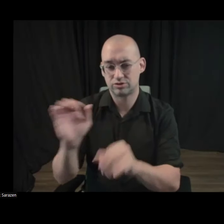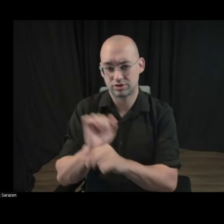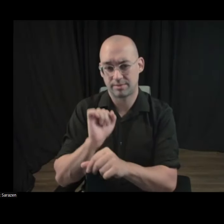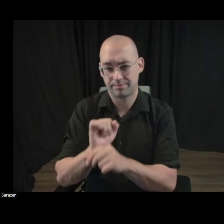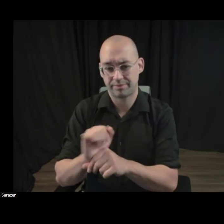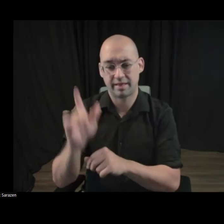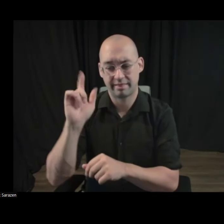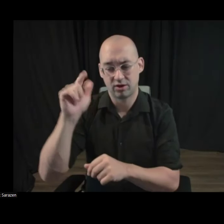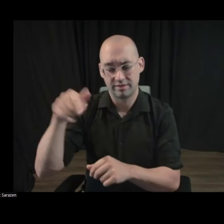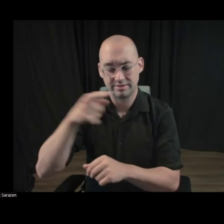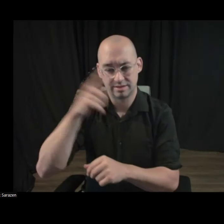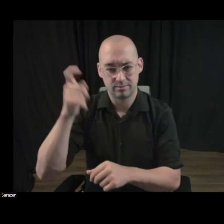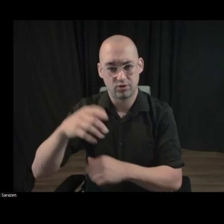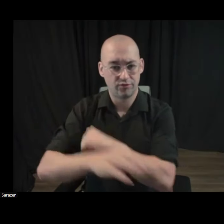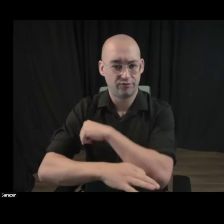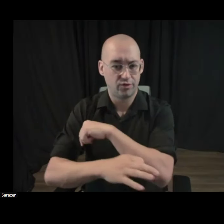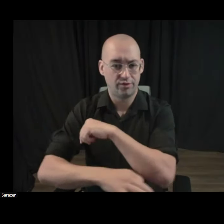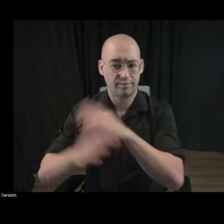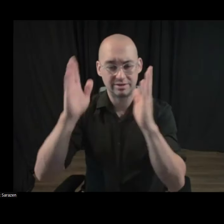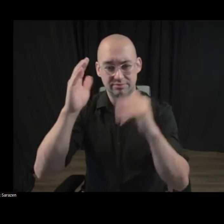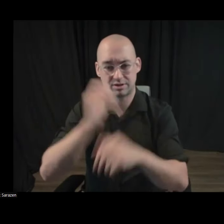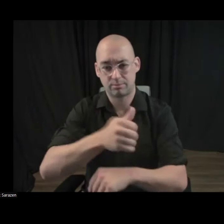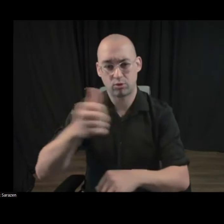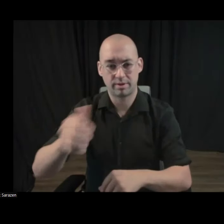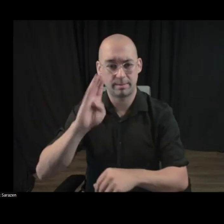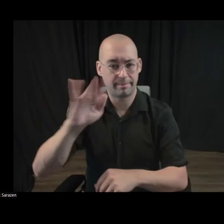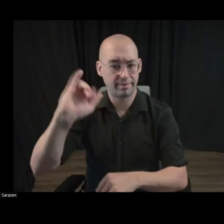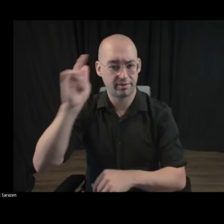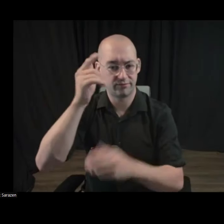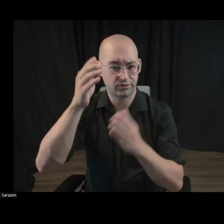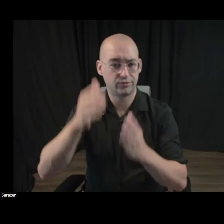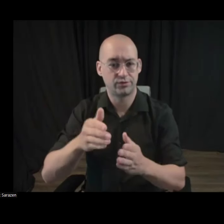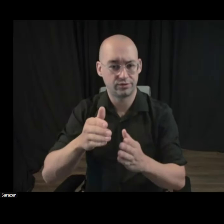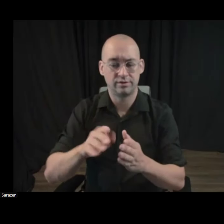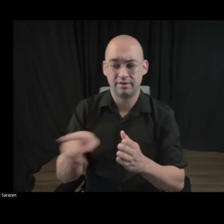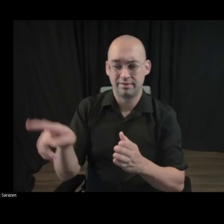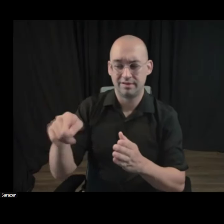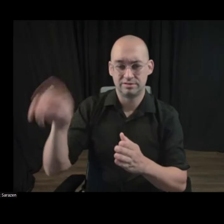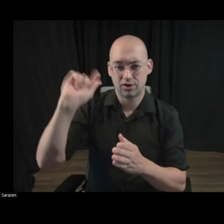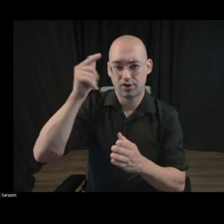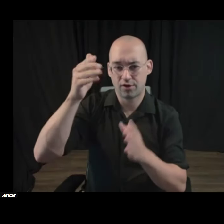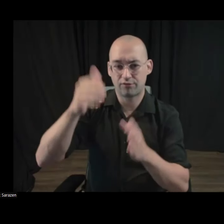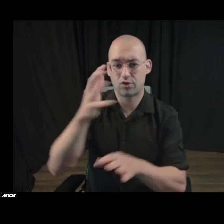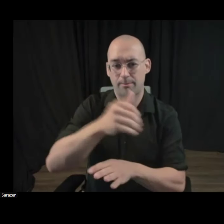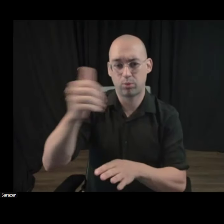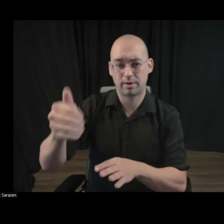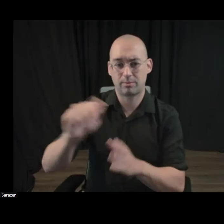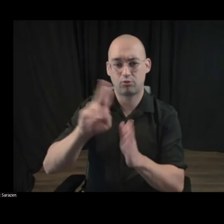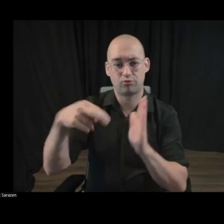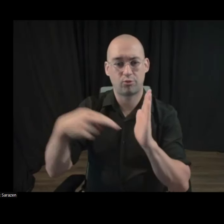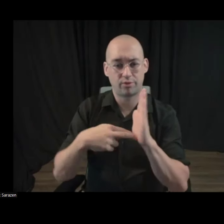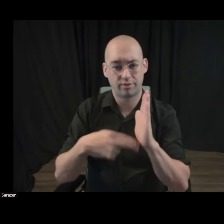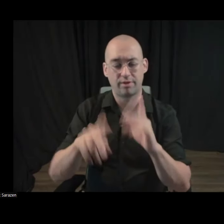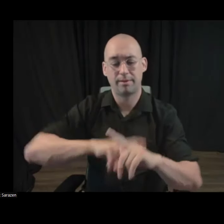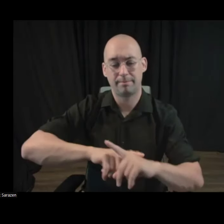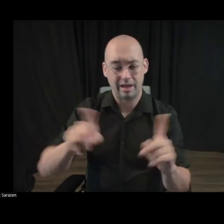this summer or fall, we expect an appointment by the governor. This is a governor's appointee position, but I just want